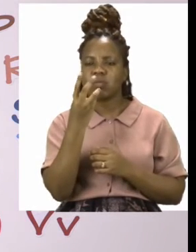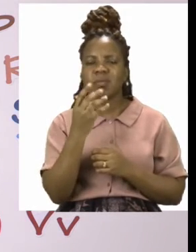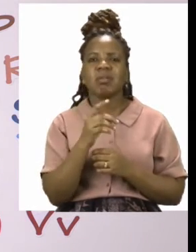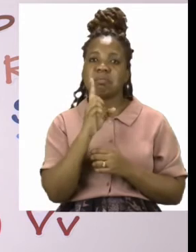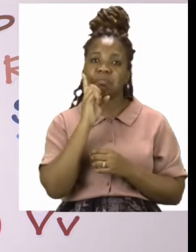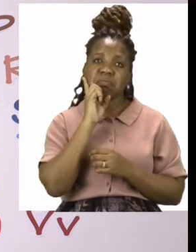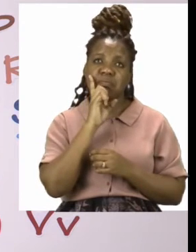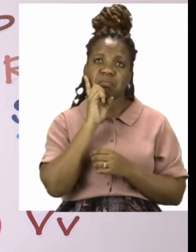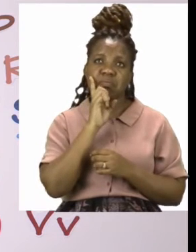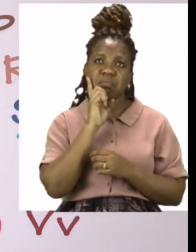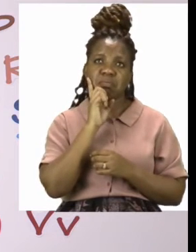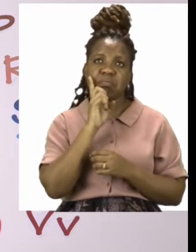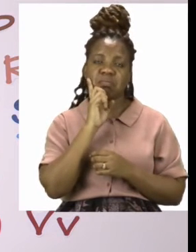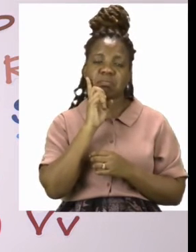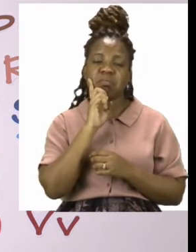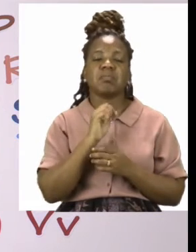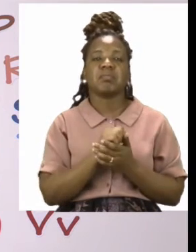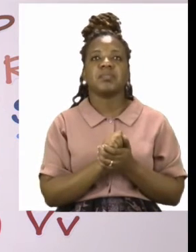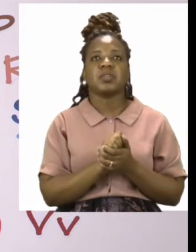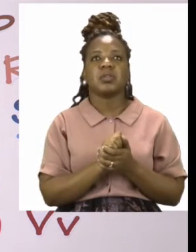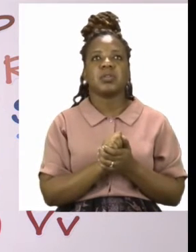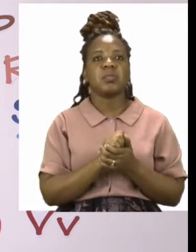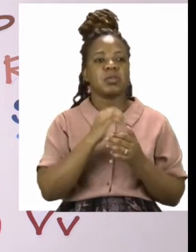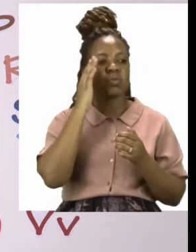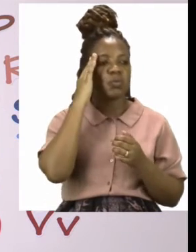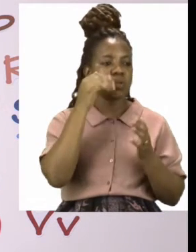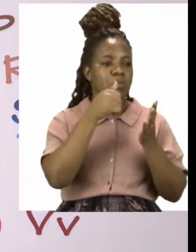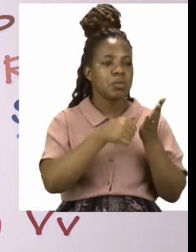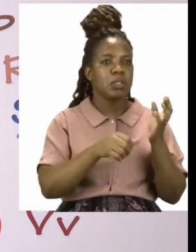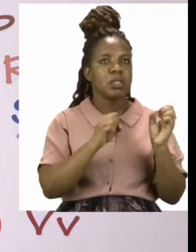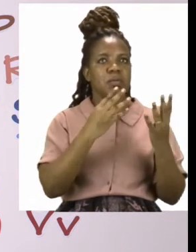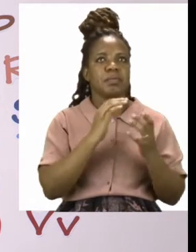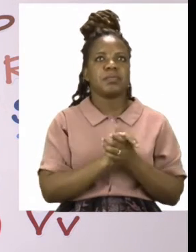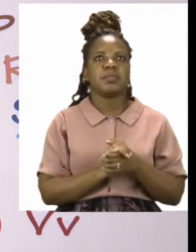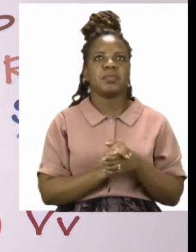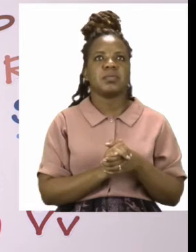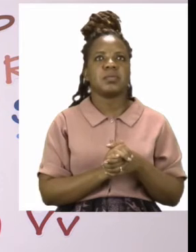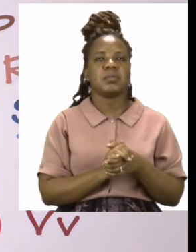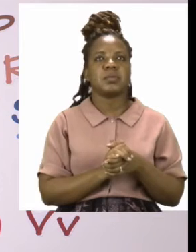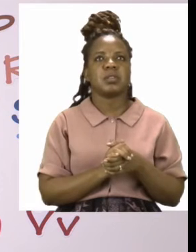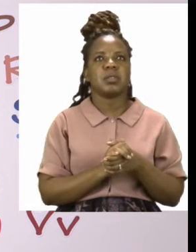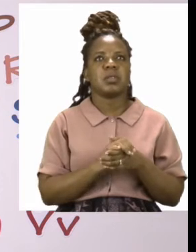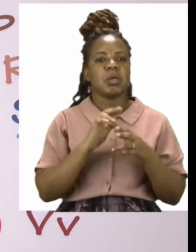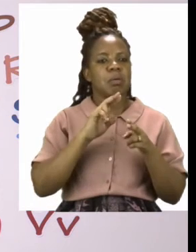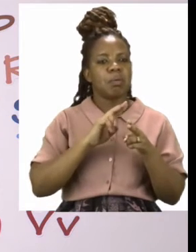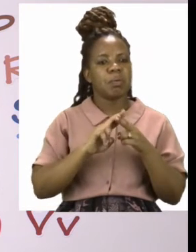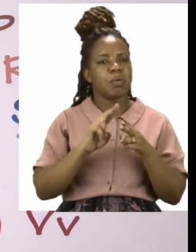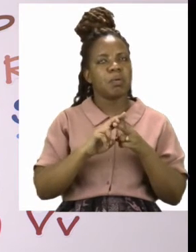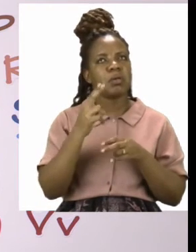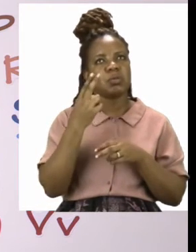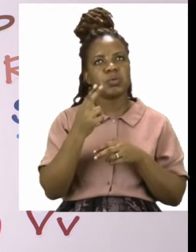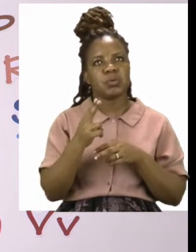back to the price tag to see how much you need. Take your time and be careful, because some of them are going to be